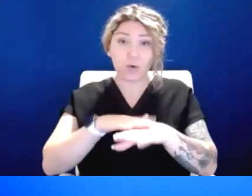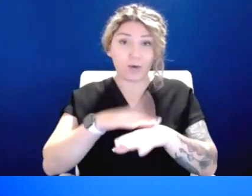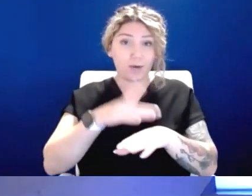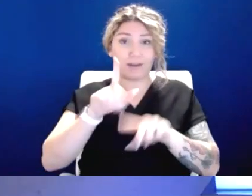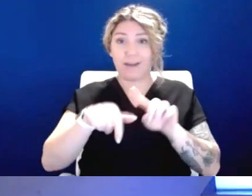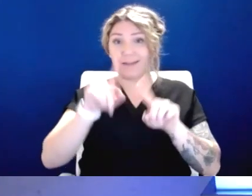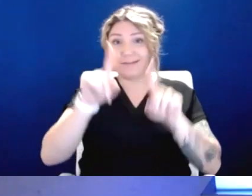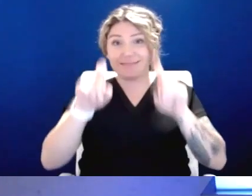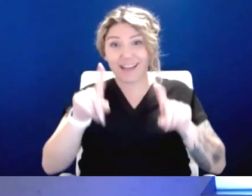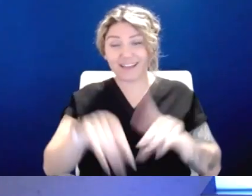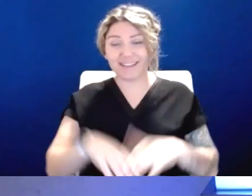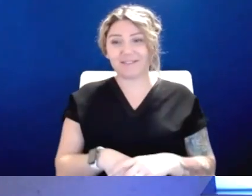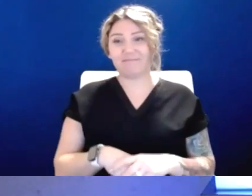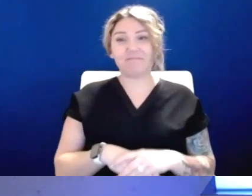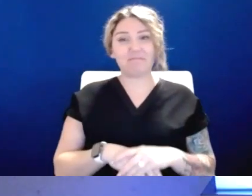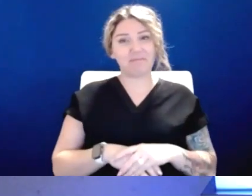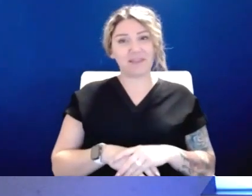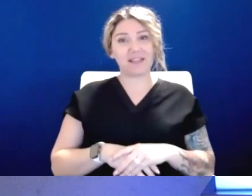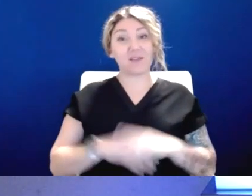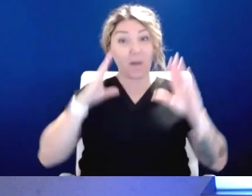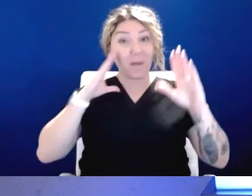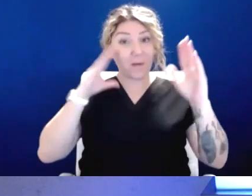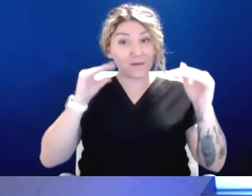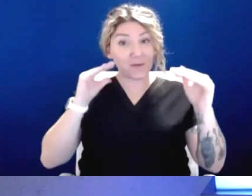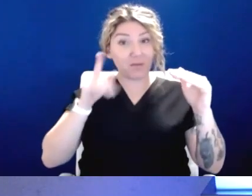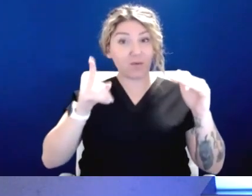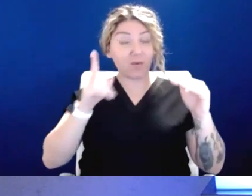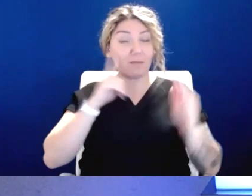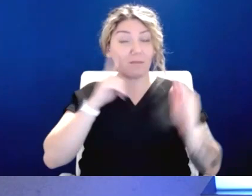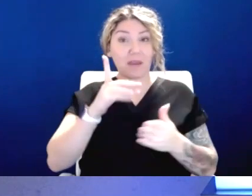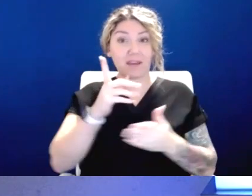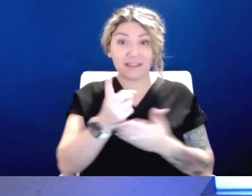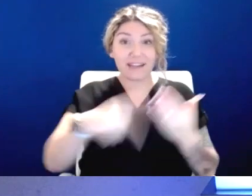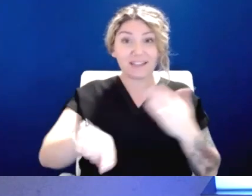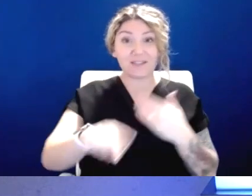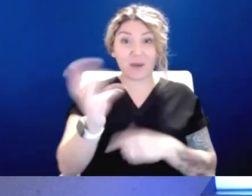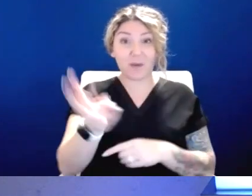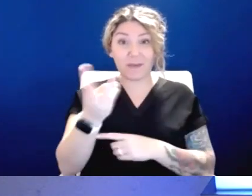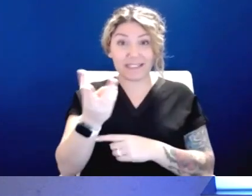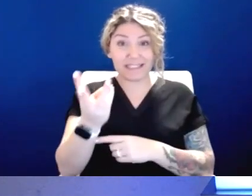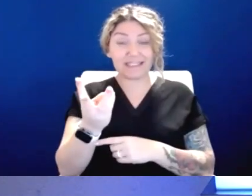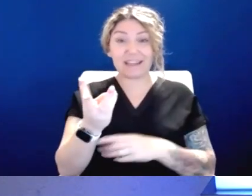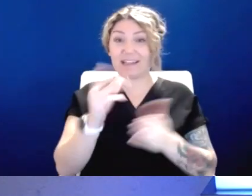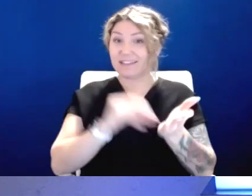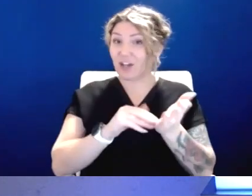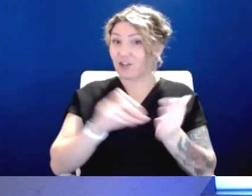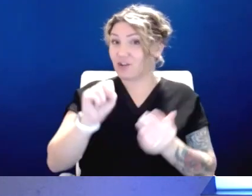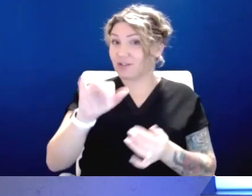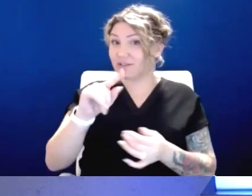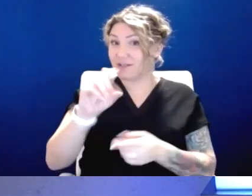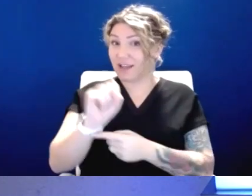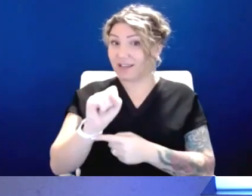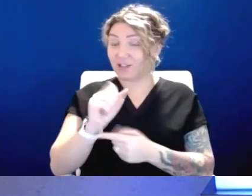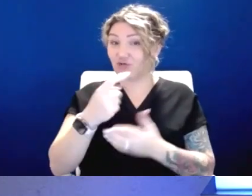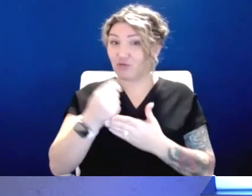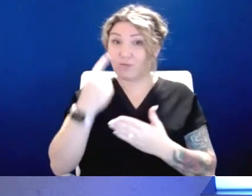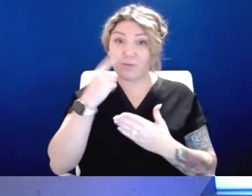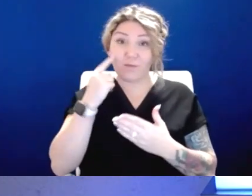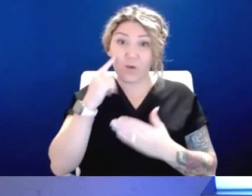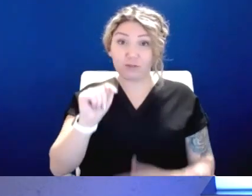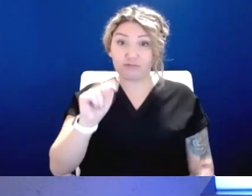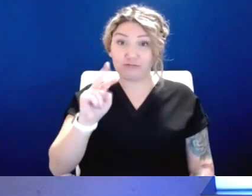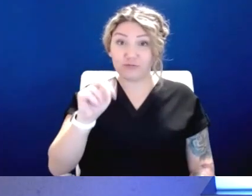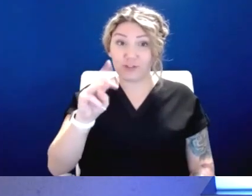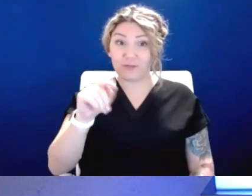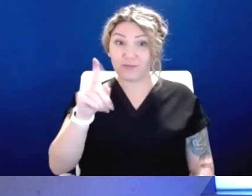patients. So there is some hope. And you are going to be back next Wednesday with Dr. Stites, right, to talk about a treatment for tremors, correct? That's correct. Well, thank you for having